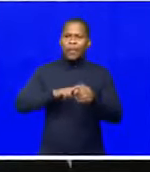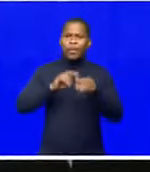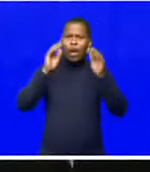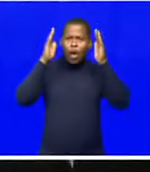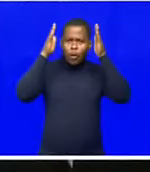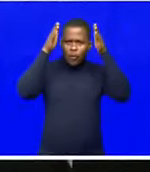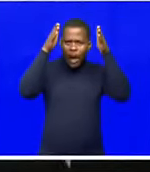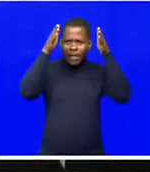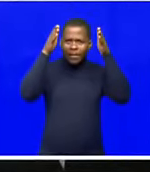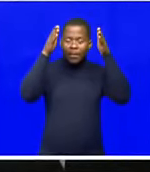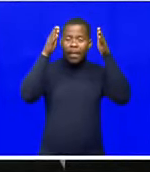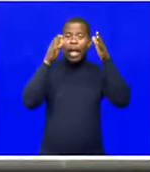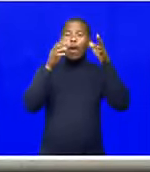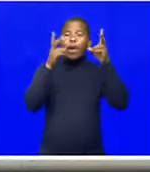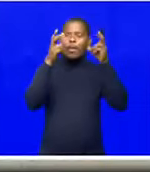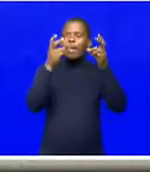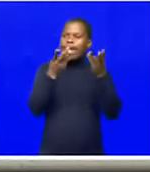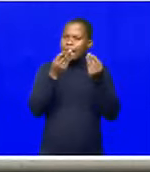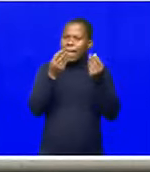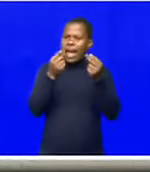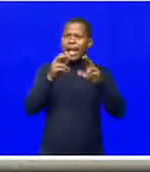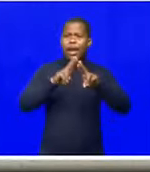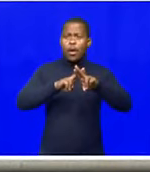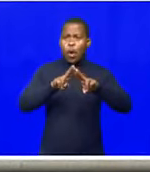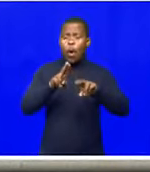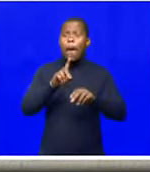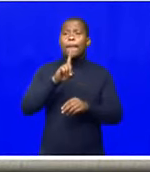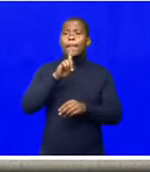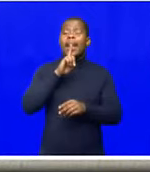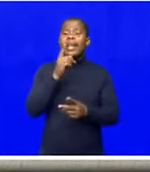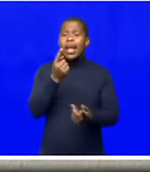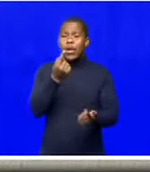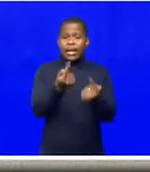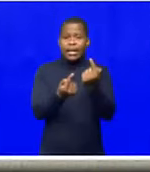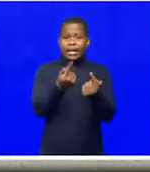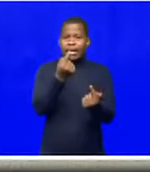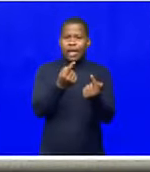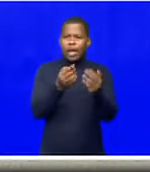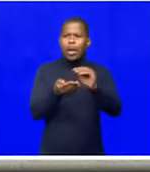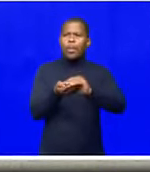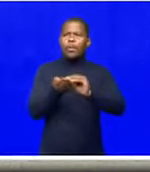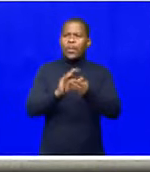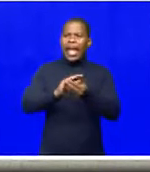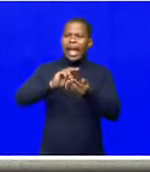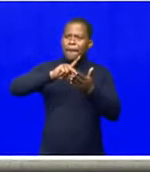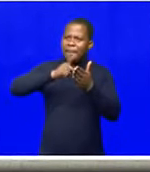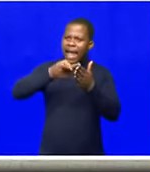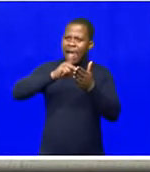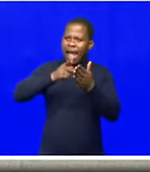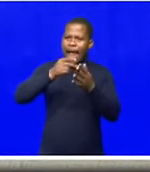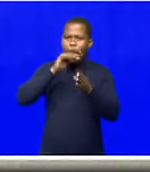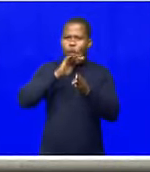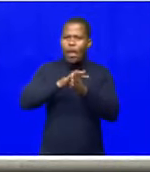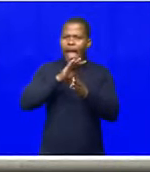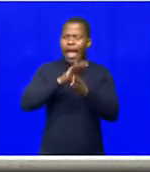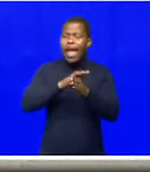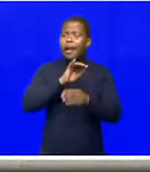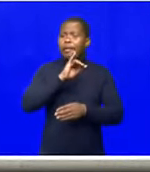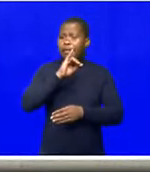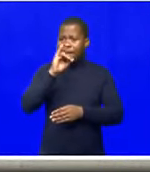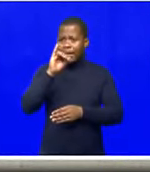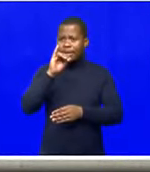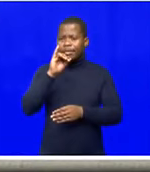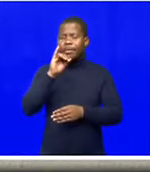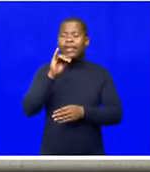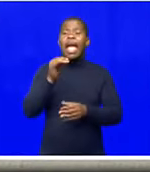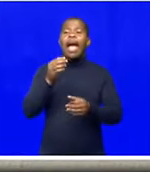affordability or liquidity. Rather, our decisions must be based on our ability to plan in advance and our resolve